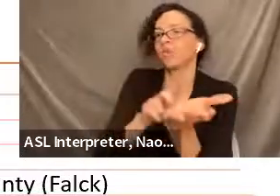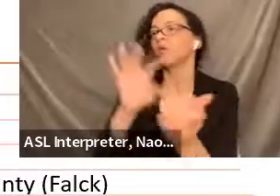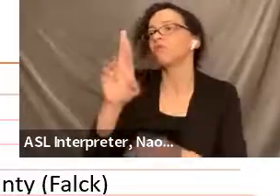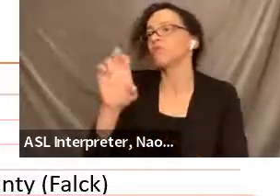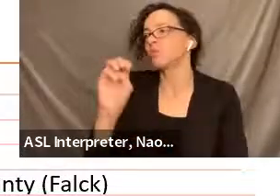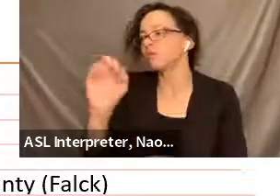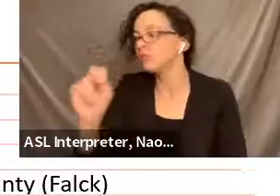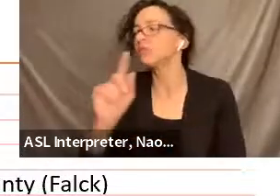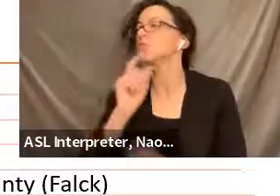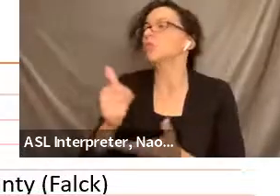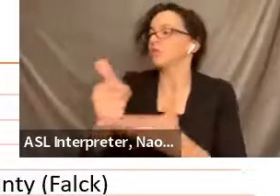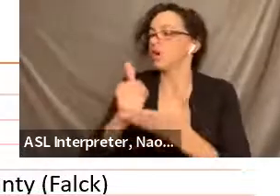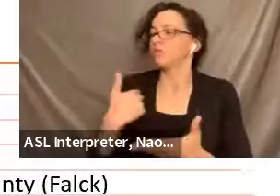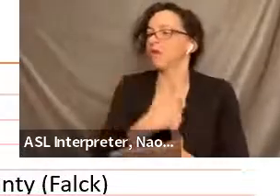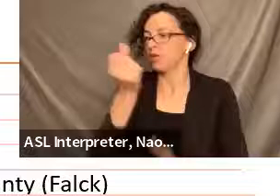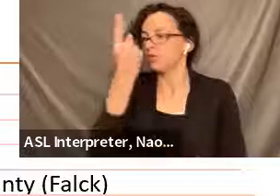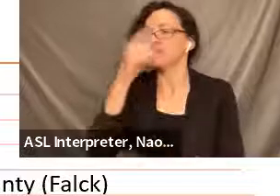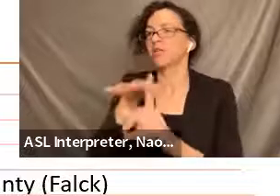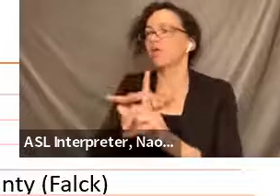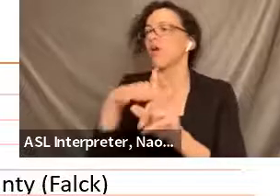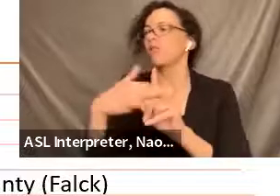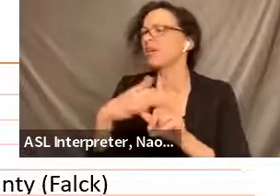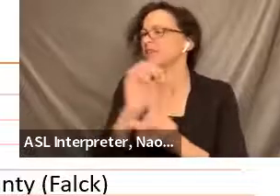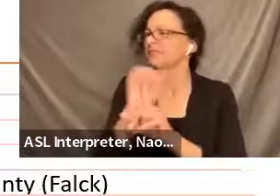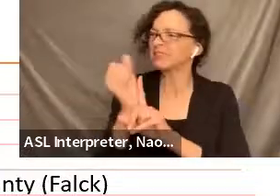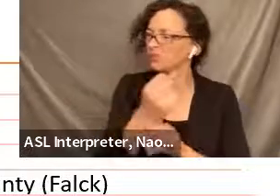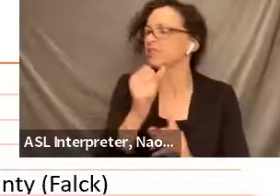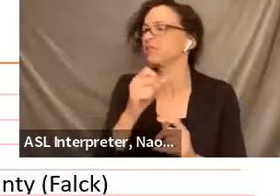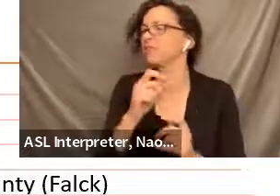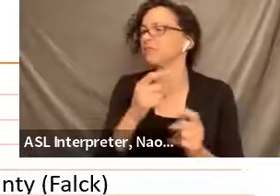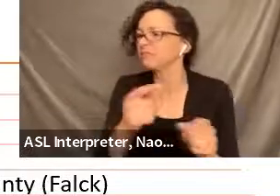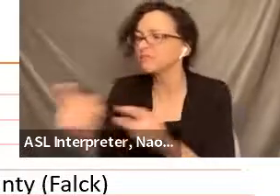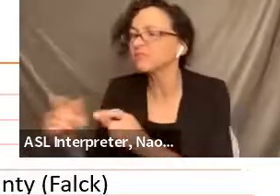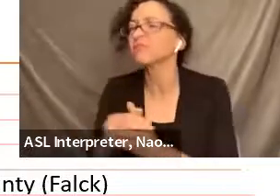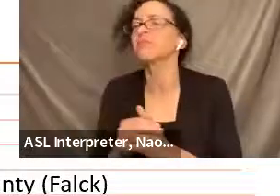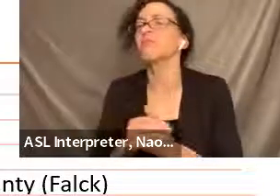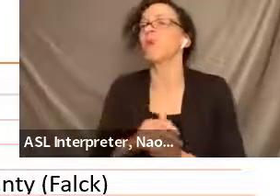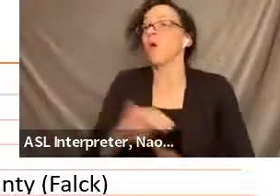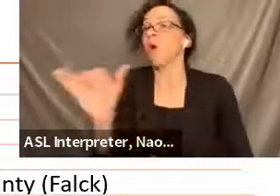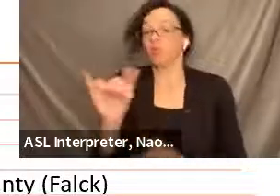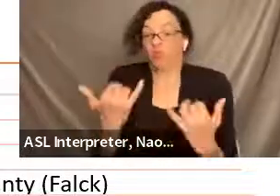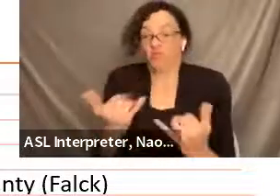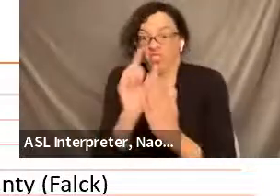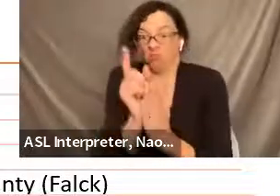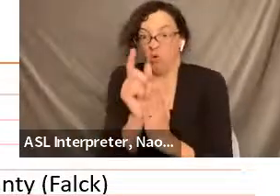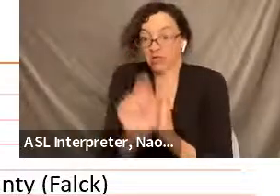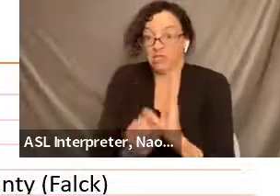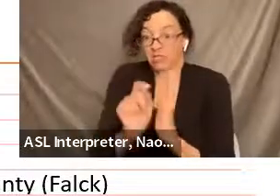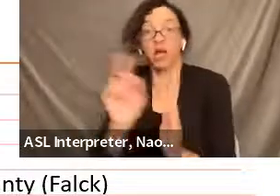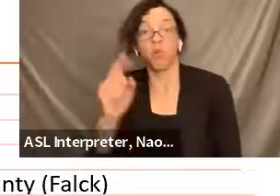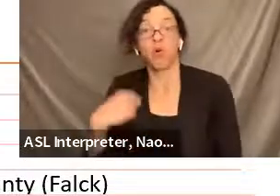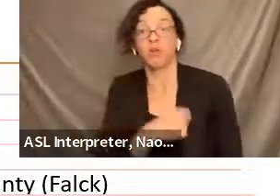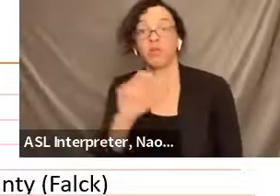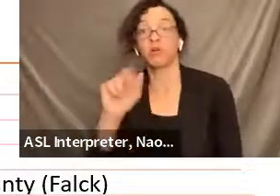and it's about also about the moment in time where we are,